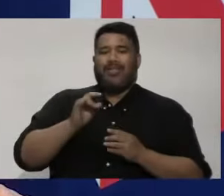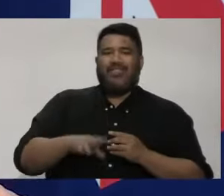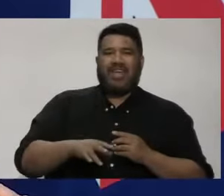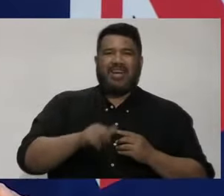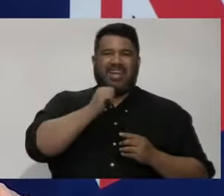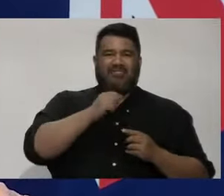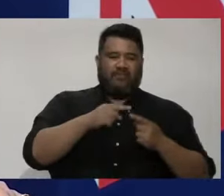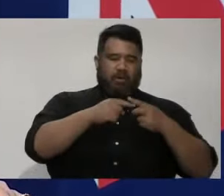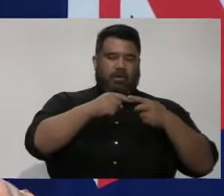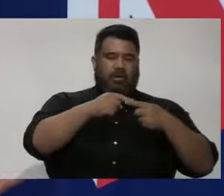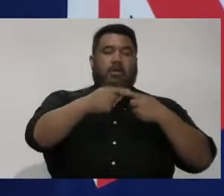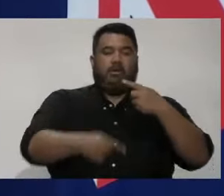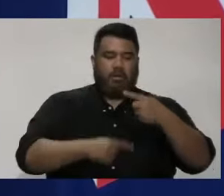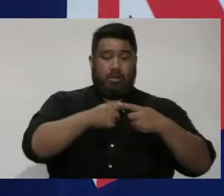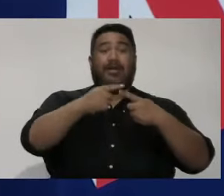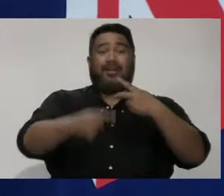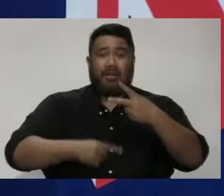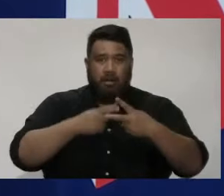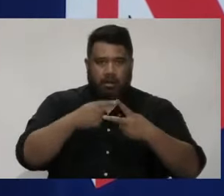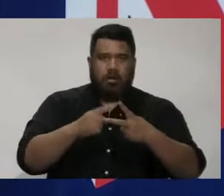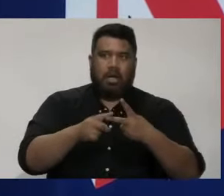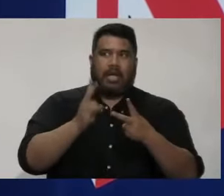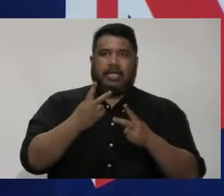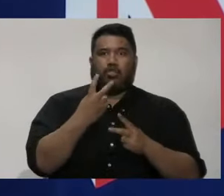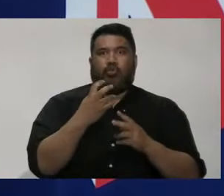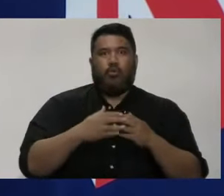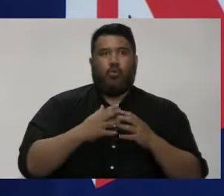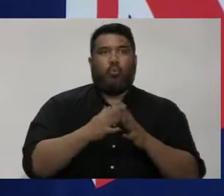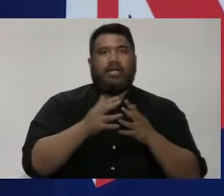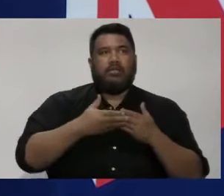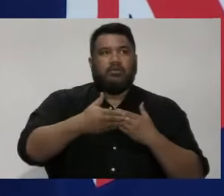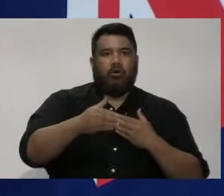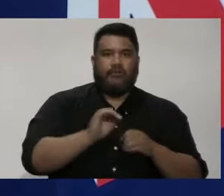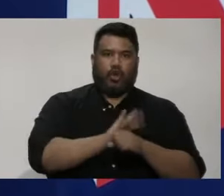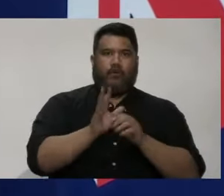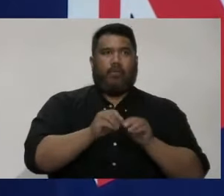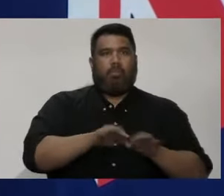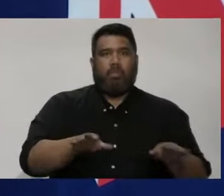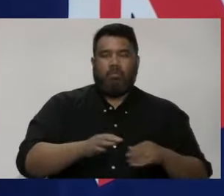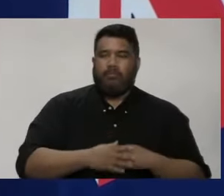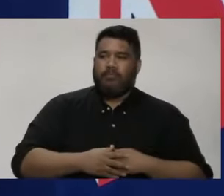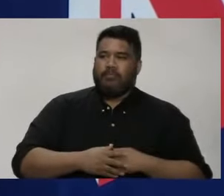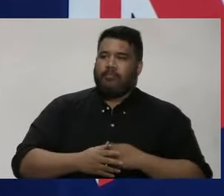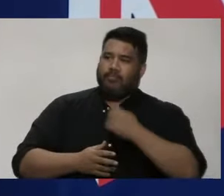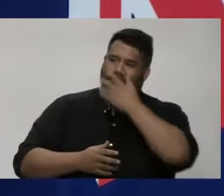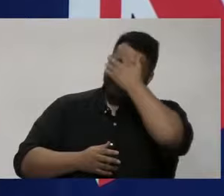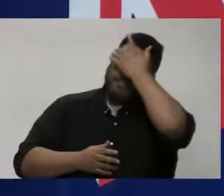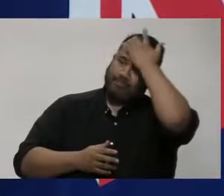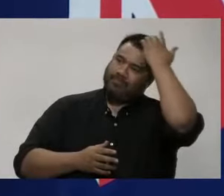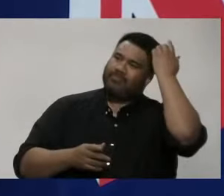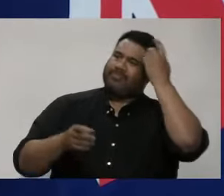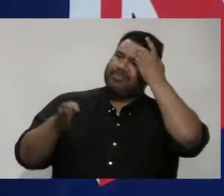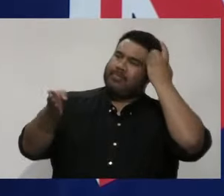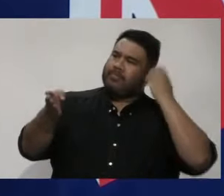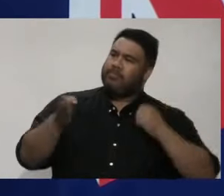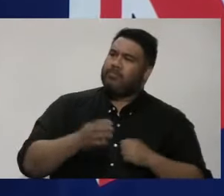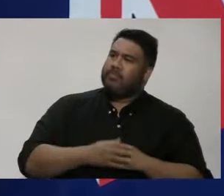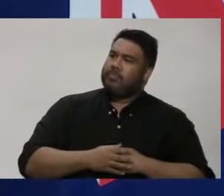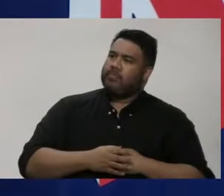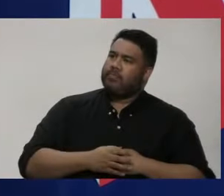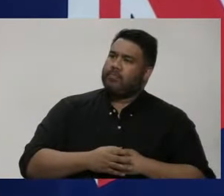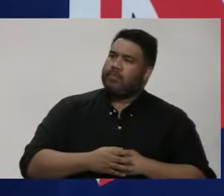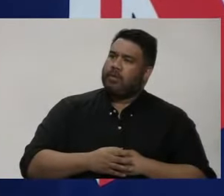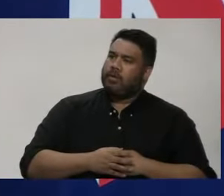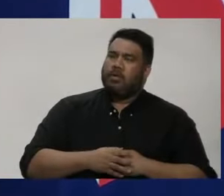call on masks, did you take into account the sort of vitriol that has come out of places like